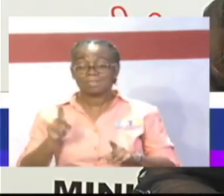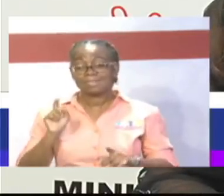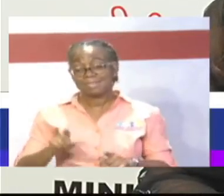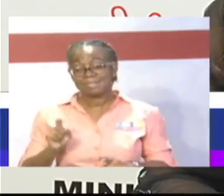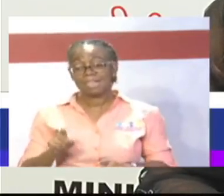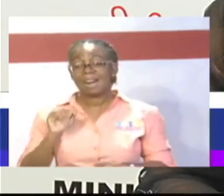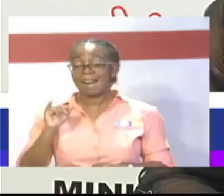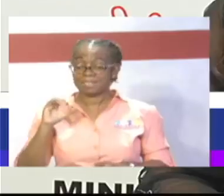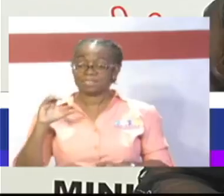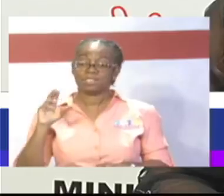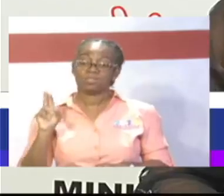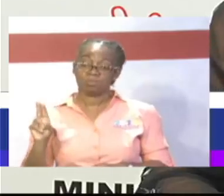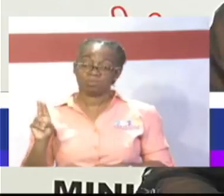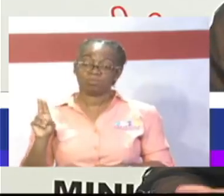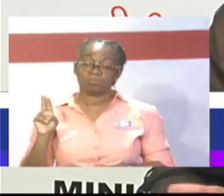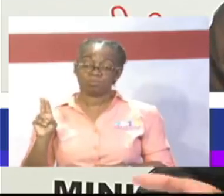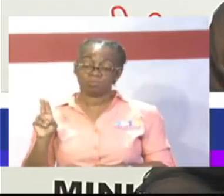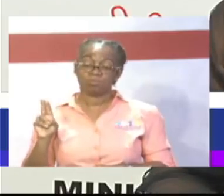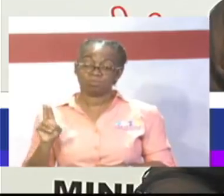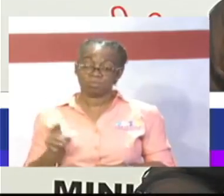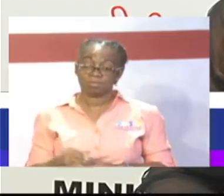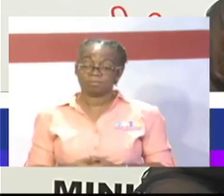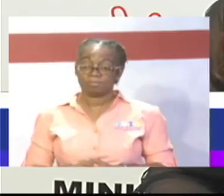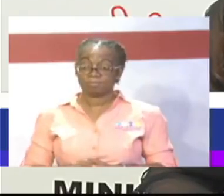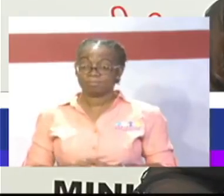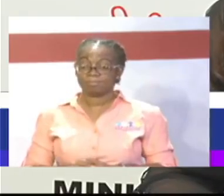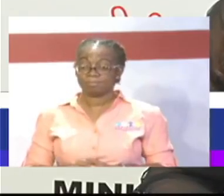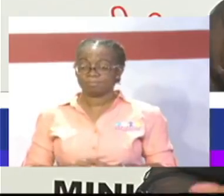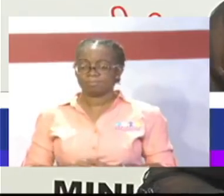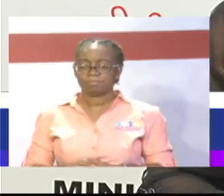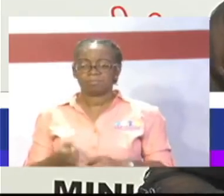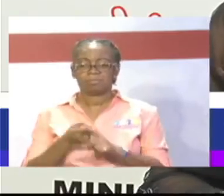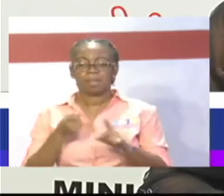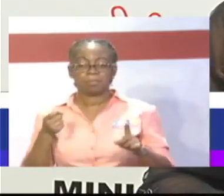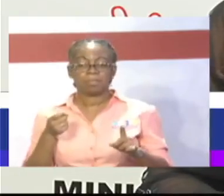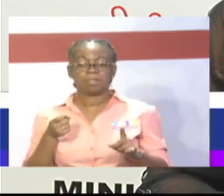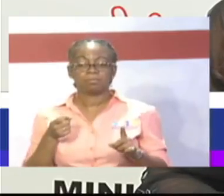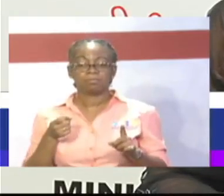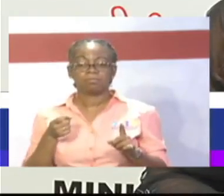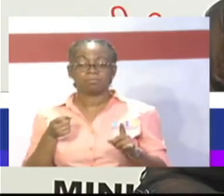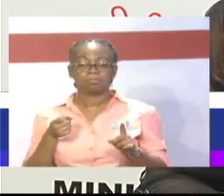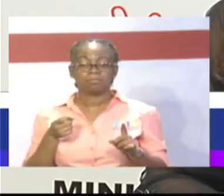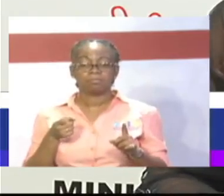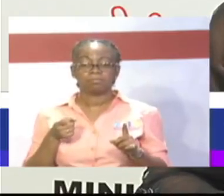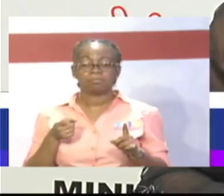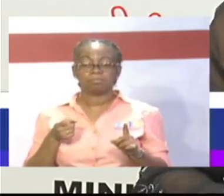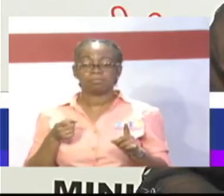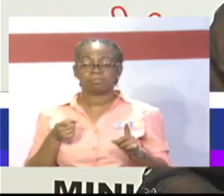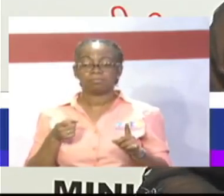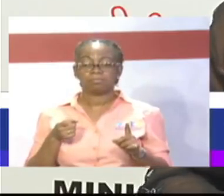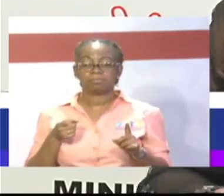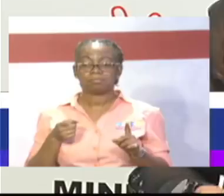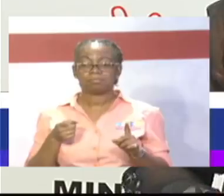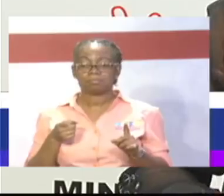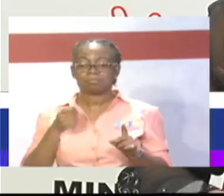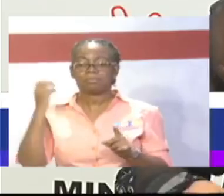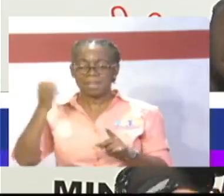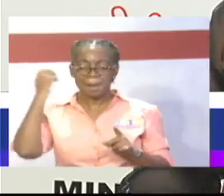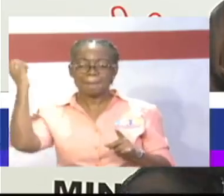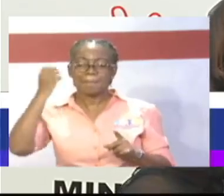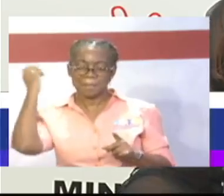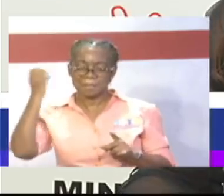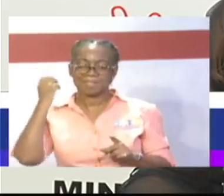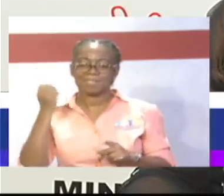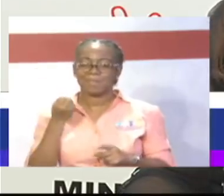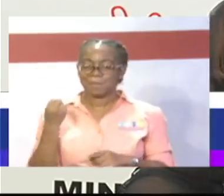intensive care unit level care, either at the accident and emergency due to their clinical status or in our hospitals